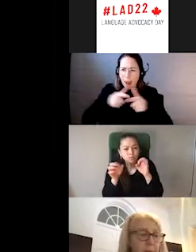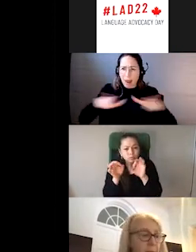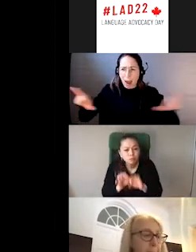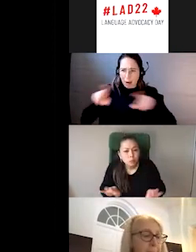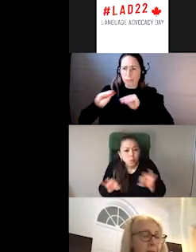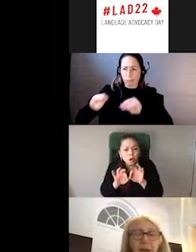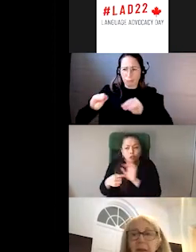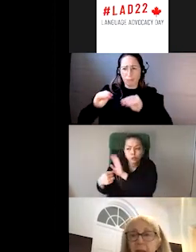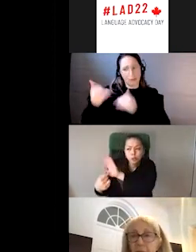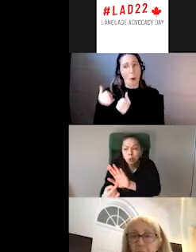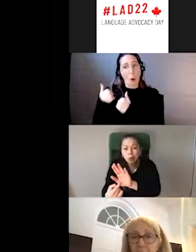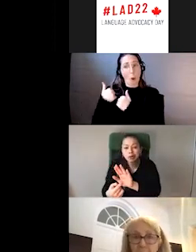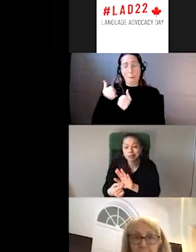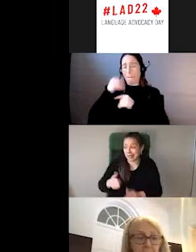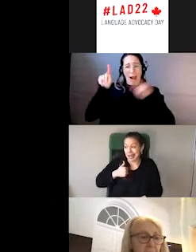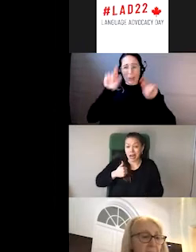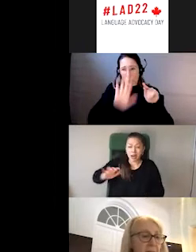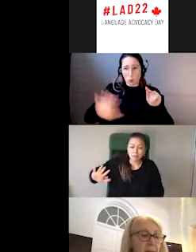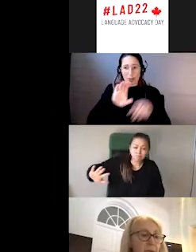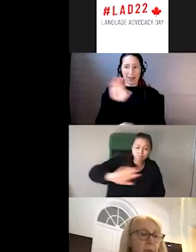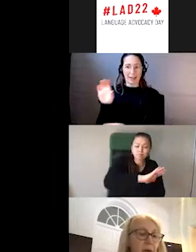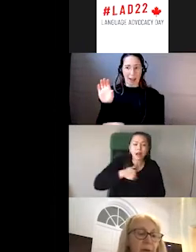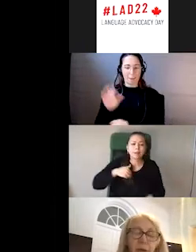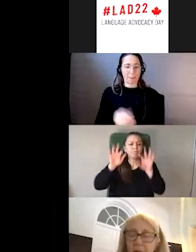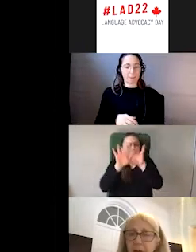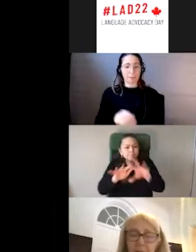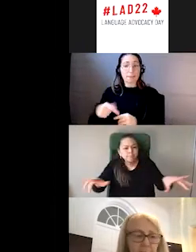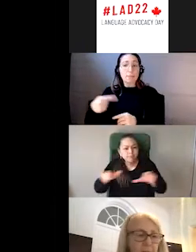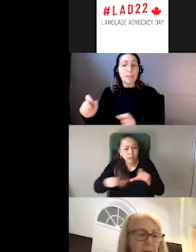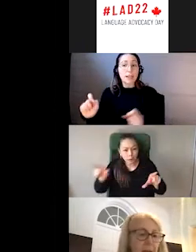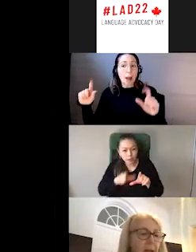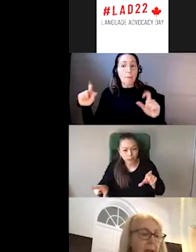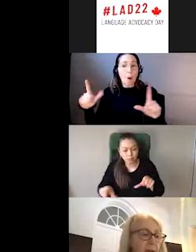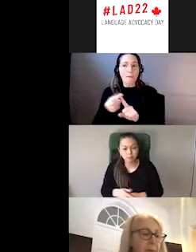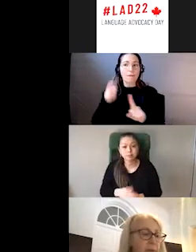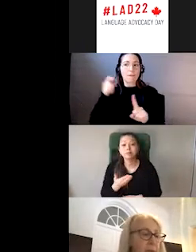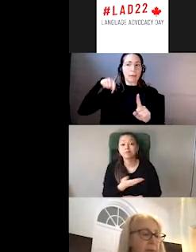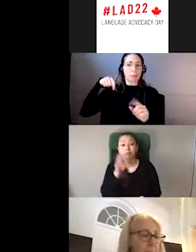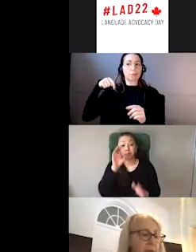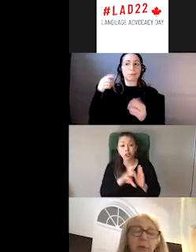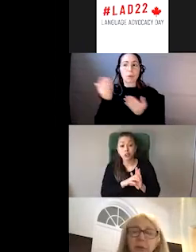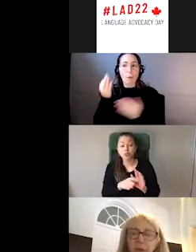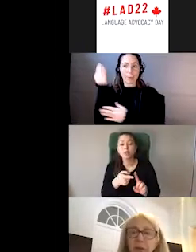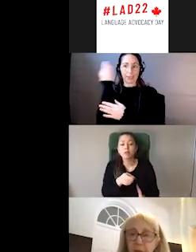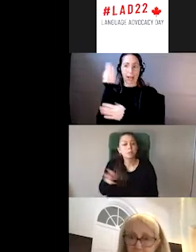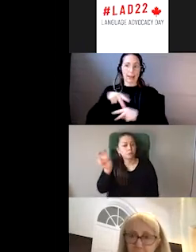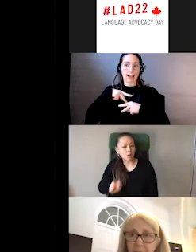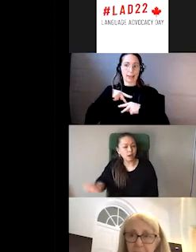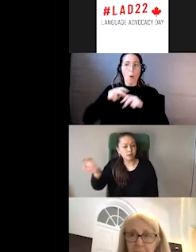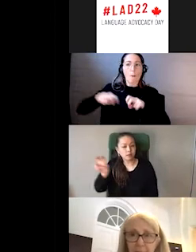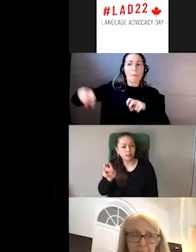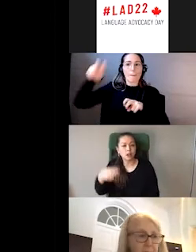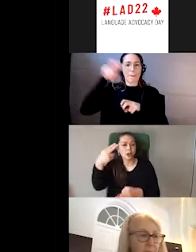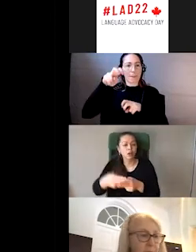Canada. The next few slides are taken from our traveling exhibit, A Tapestry of Voices,